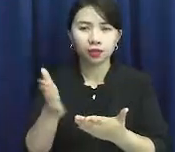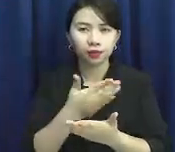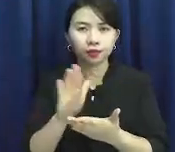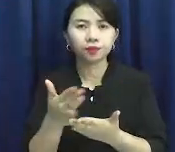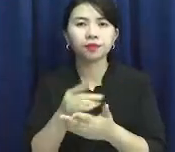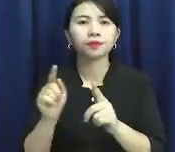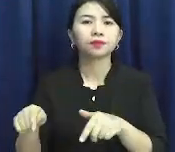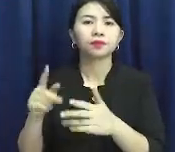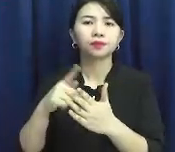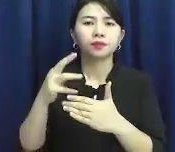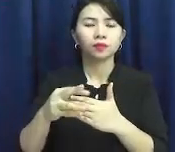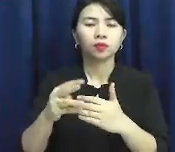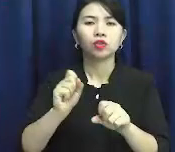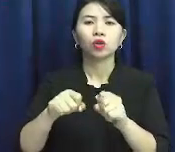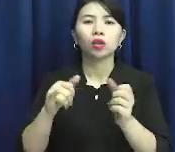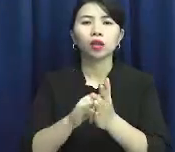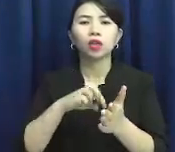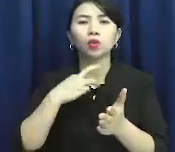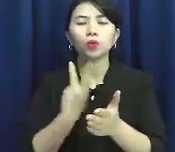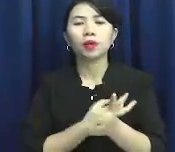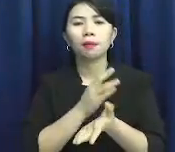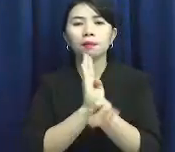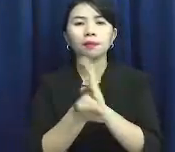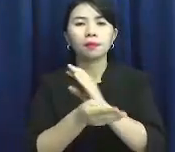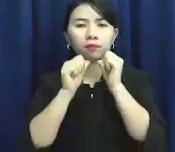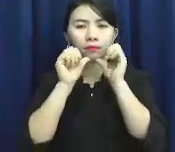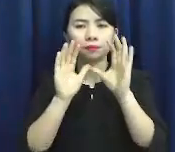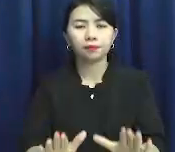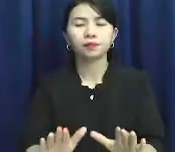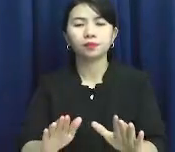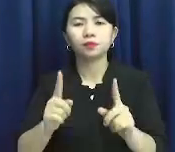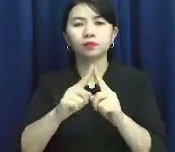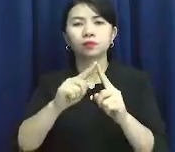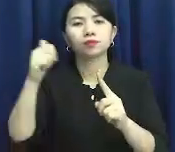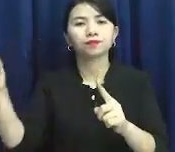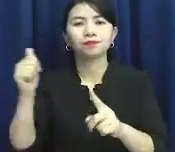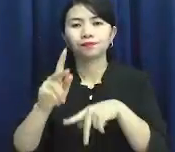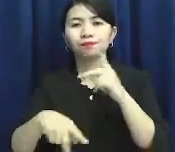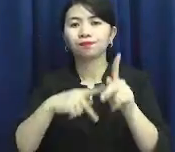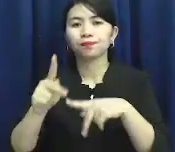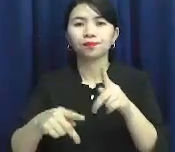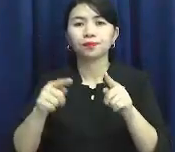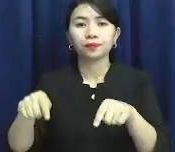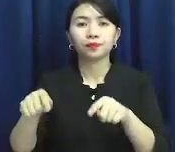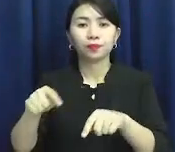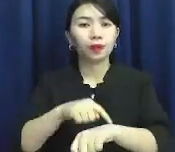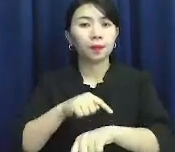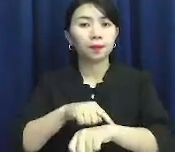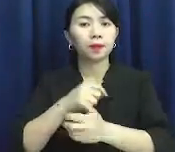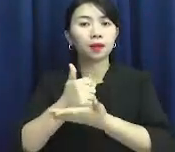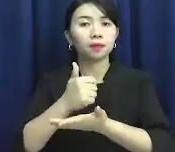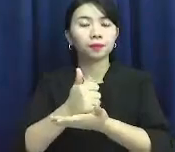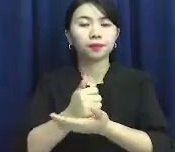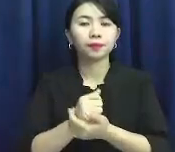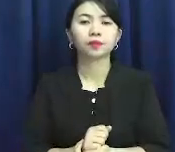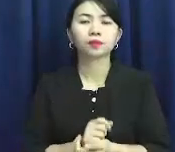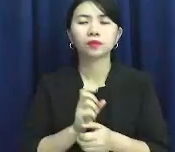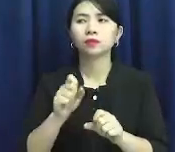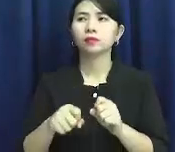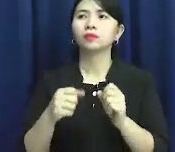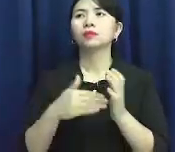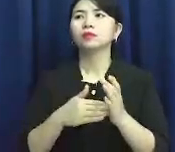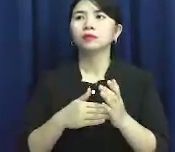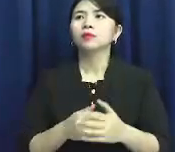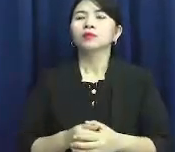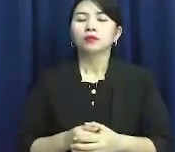that we'll be a blessing to many people this afternoon. All right, so again, mga